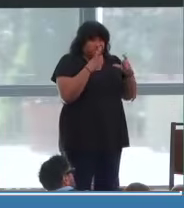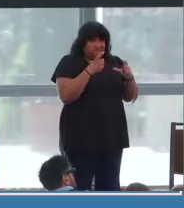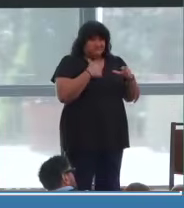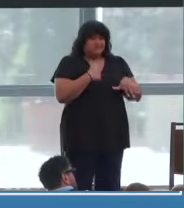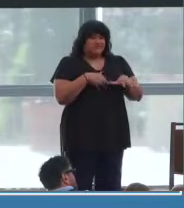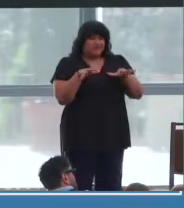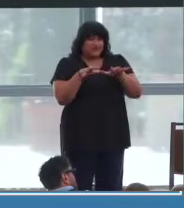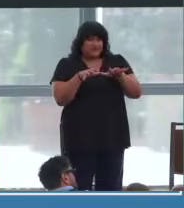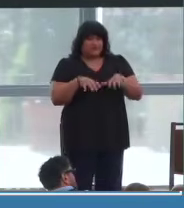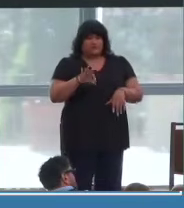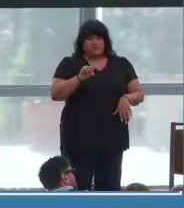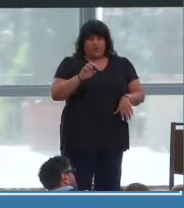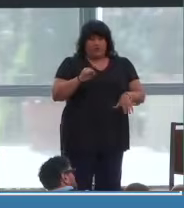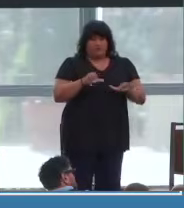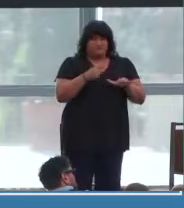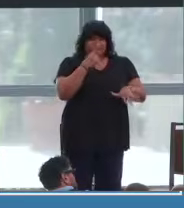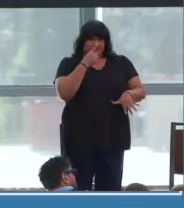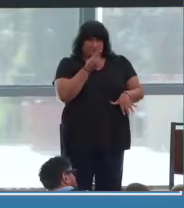of your nose. And